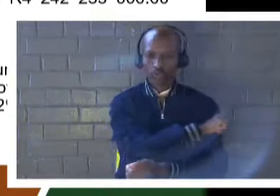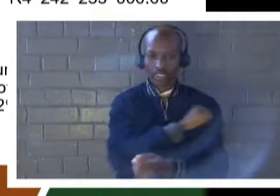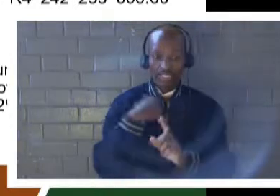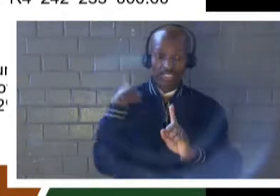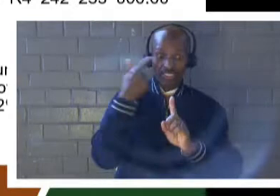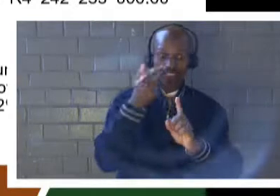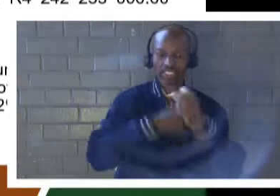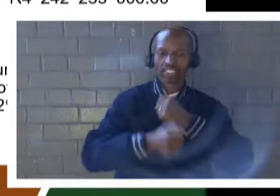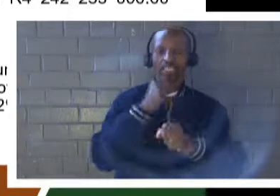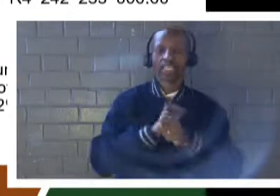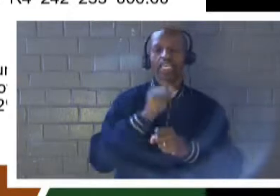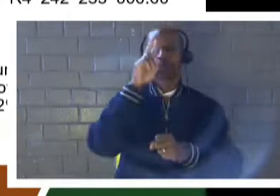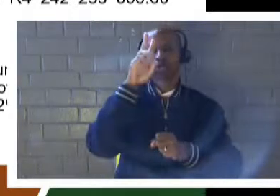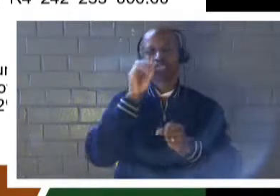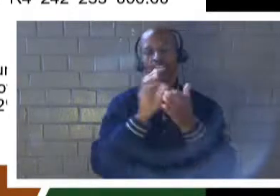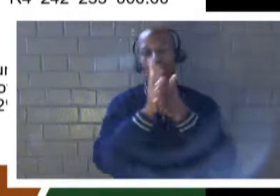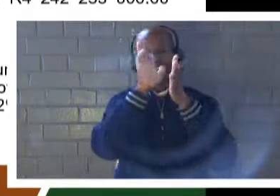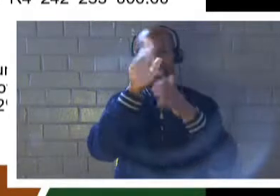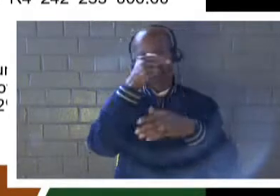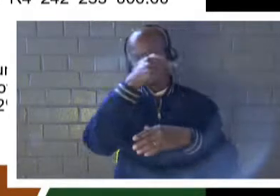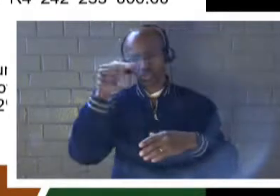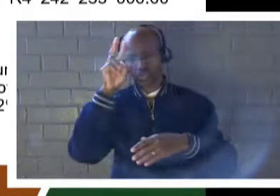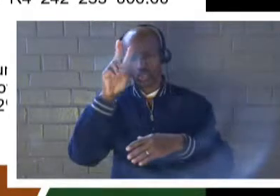since 2019-20 to